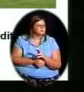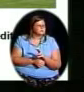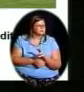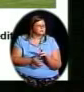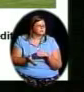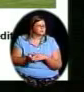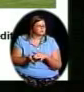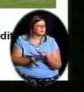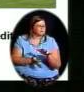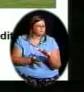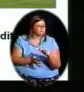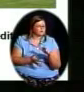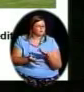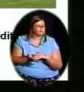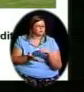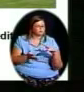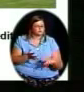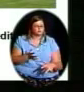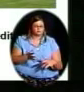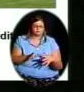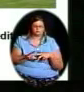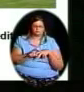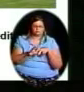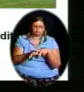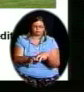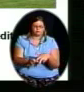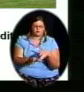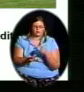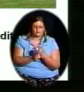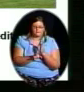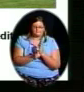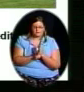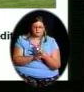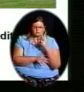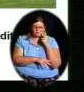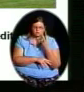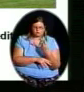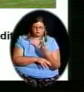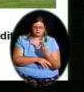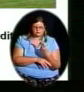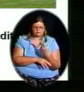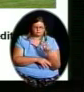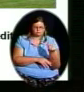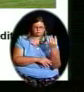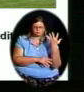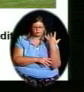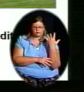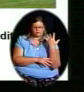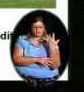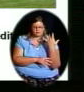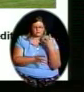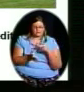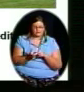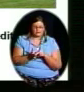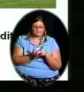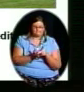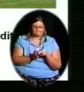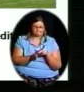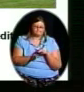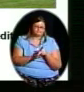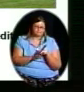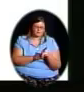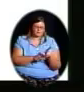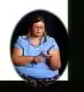buses daily. And you can see that we also have 2,300 of those are pay riders with that new payment option of online